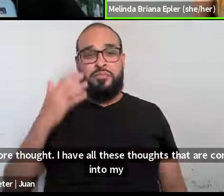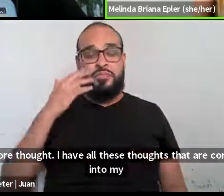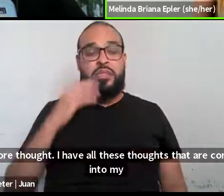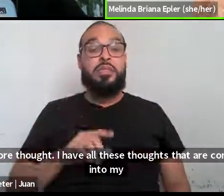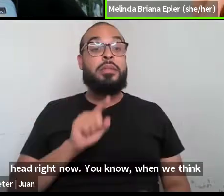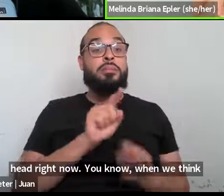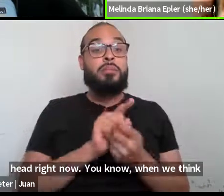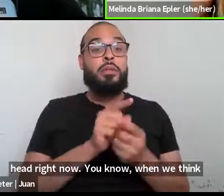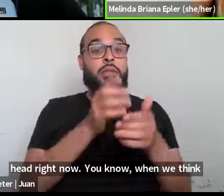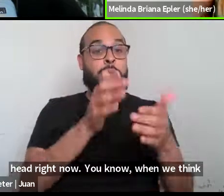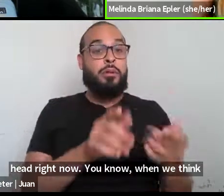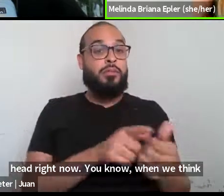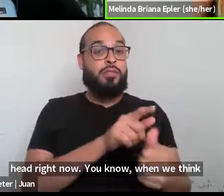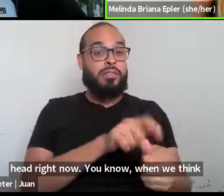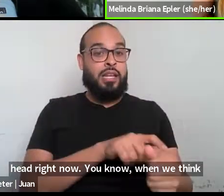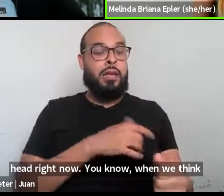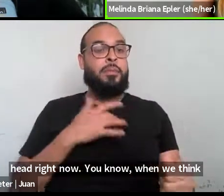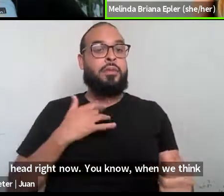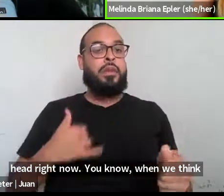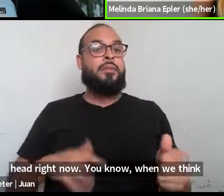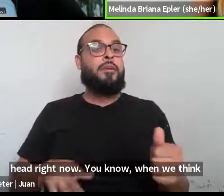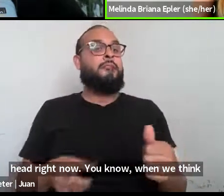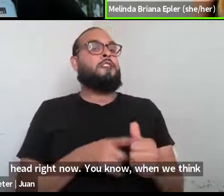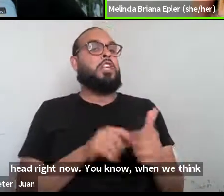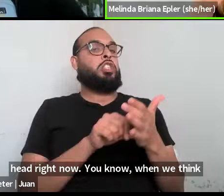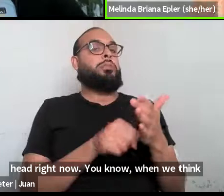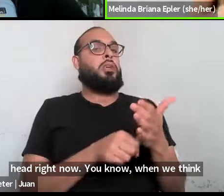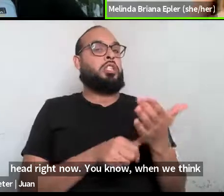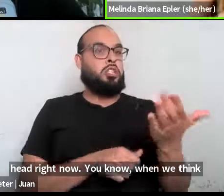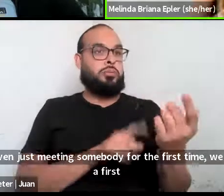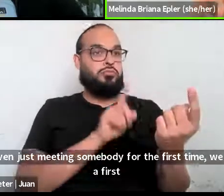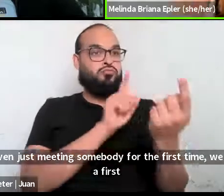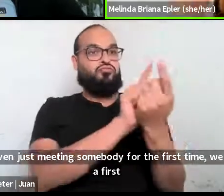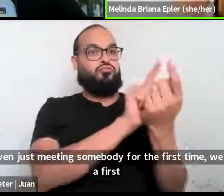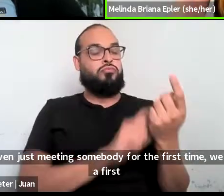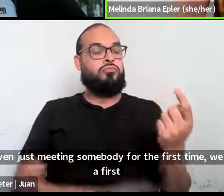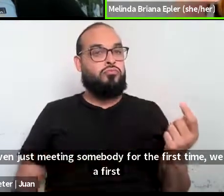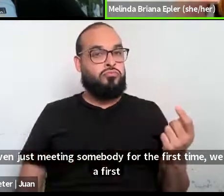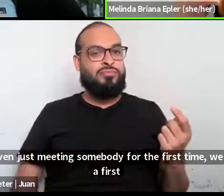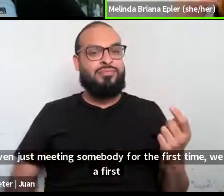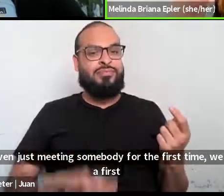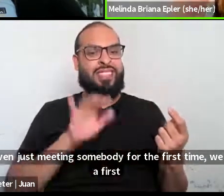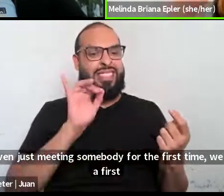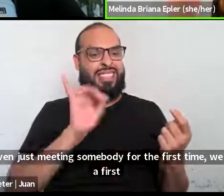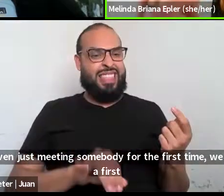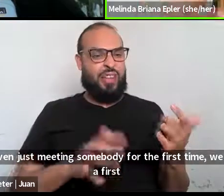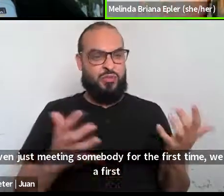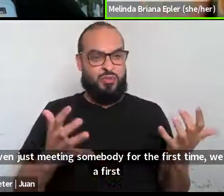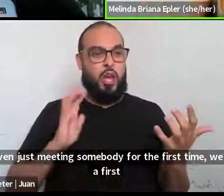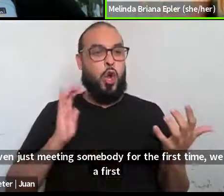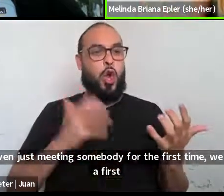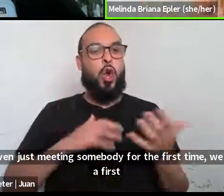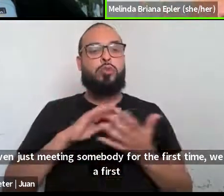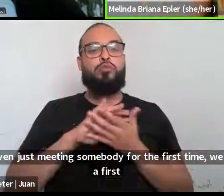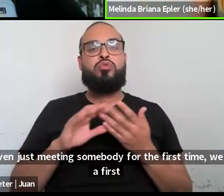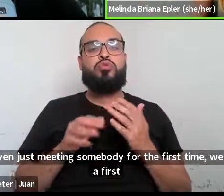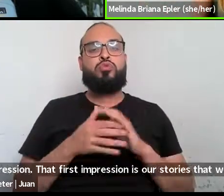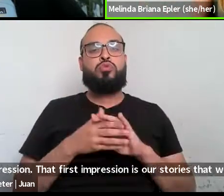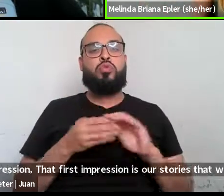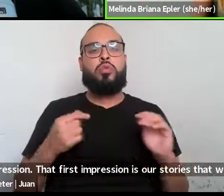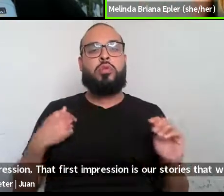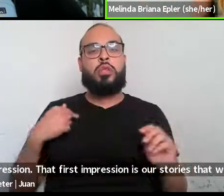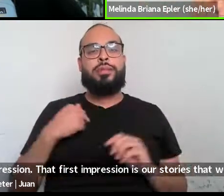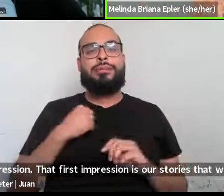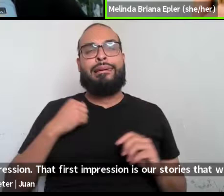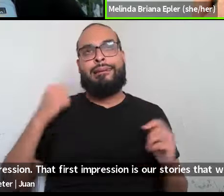for the first time, we have a first impression. And that first impression is our stories that we are telling about somebody else in our own heads.